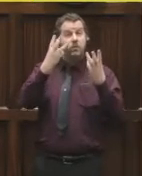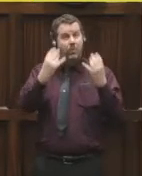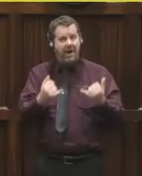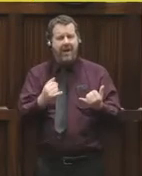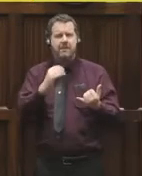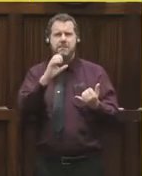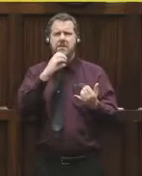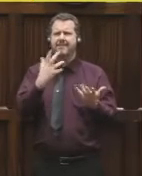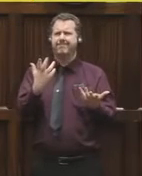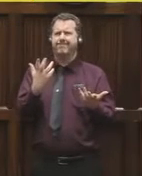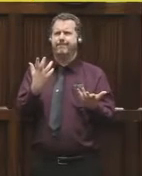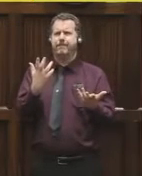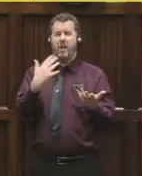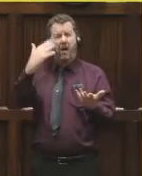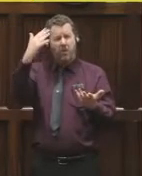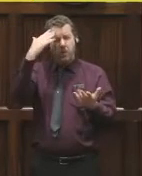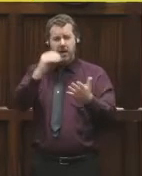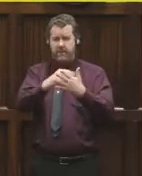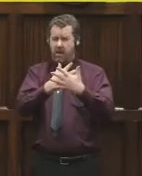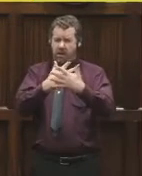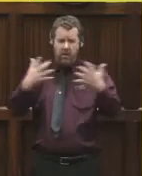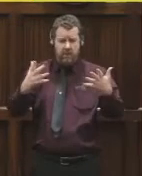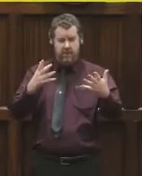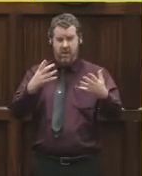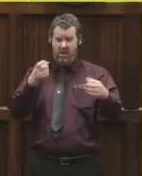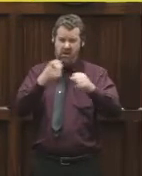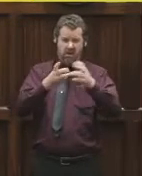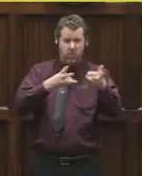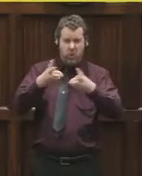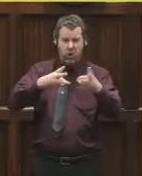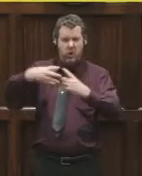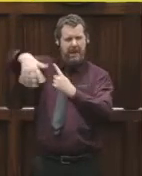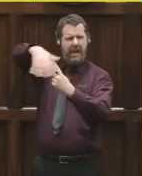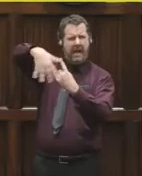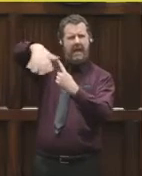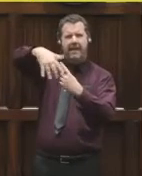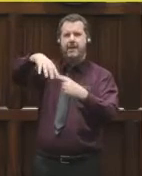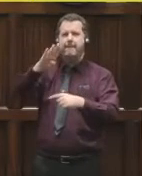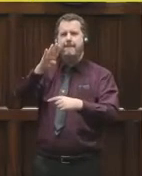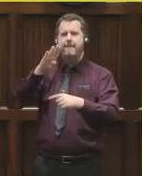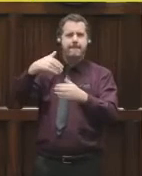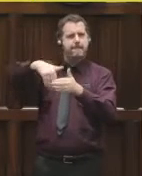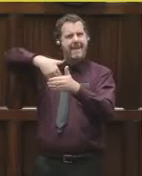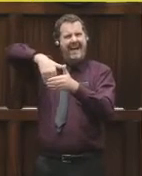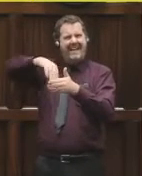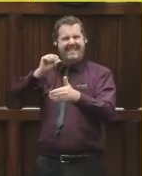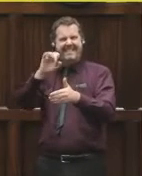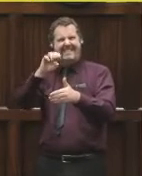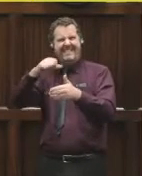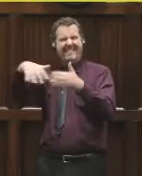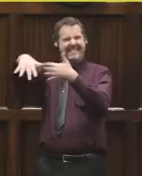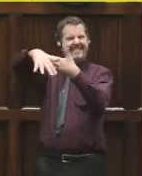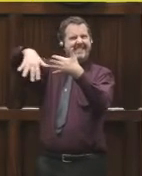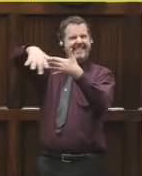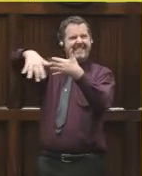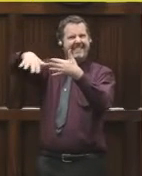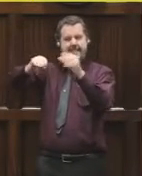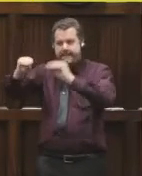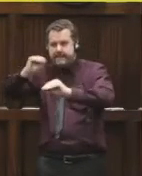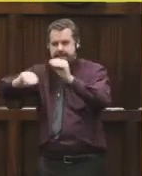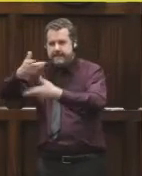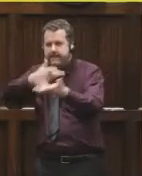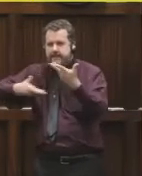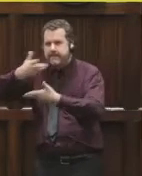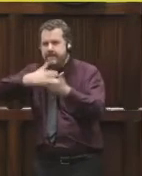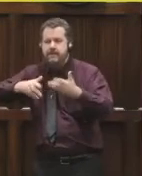I suppose, dedicated and hands-on work behind the scenes in preparation for bringing this bill here between representatives of the